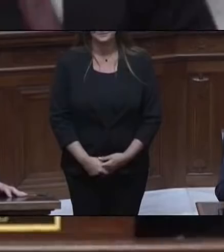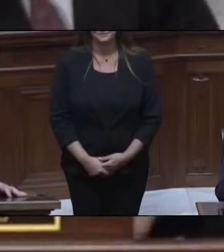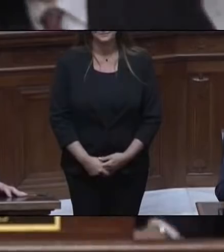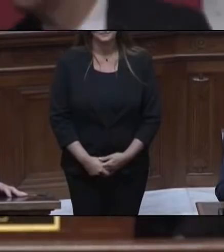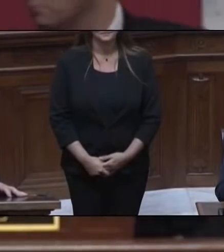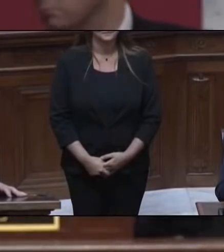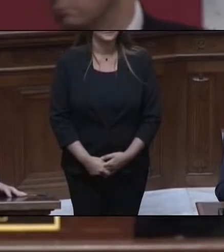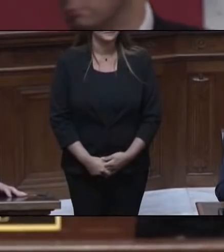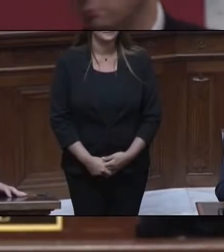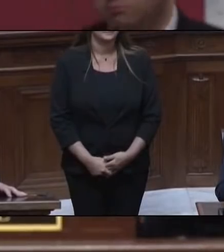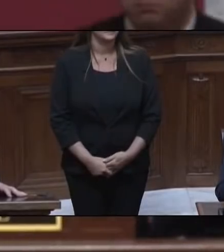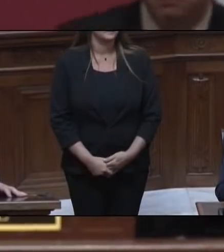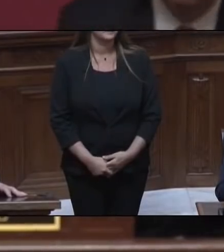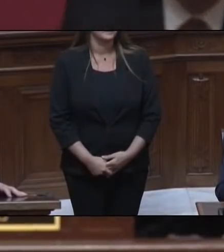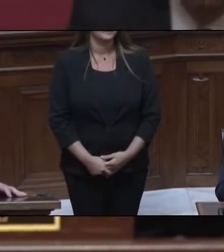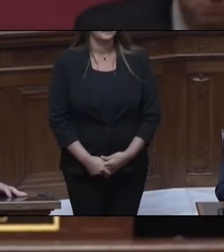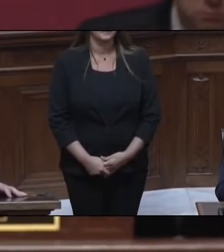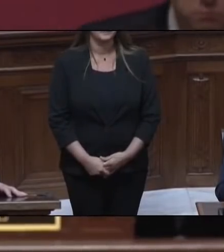And